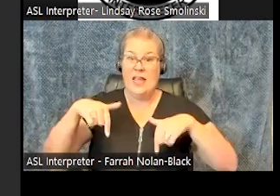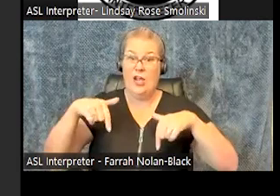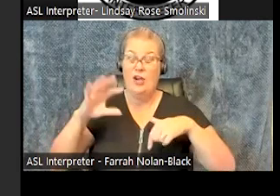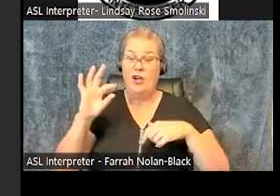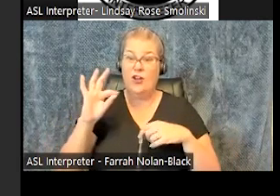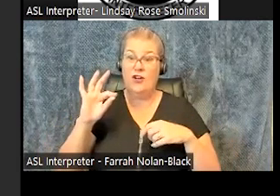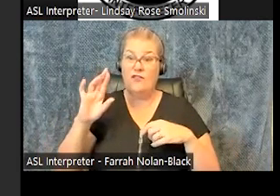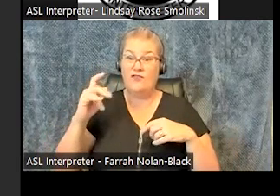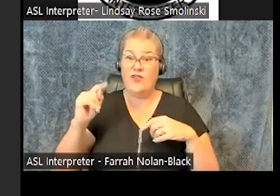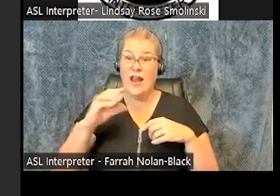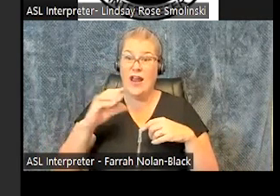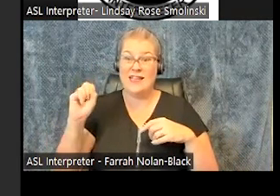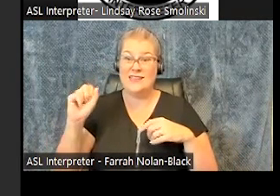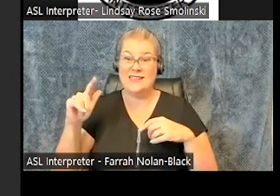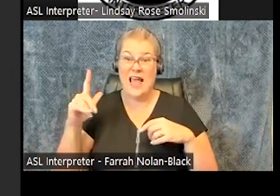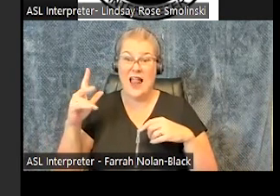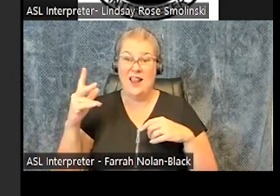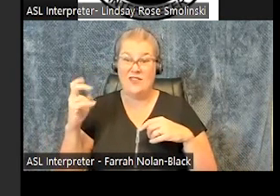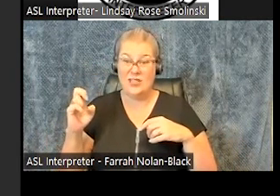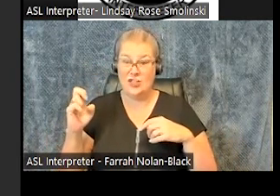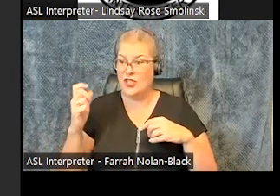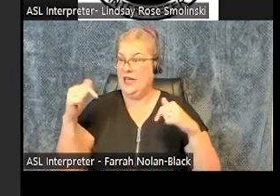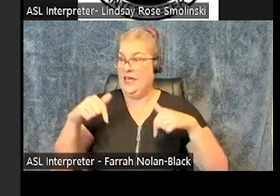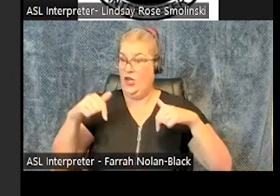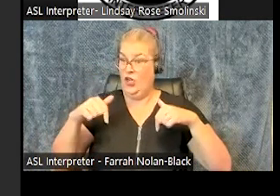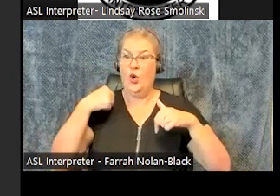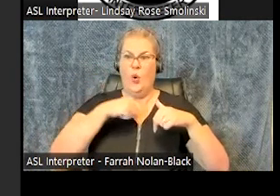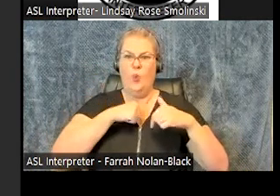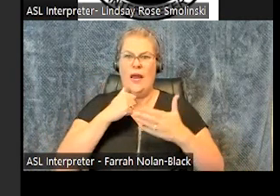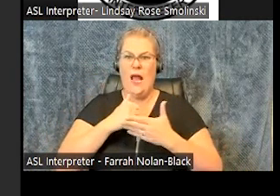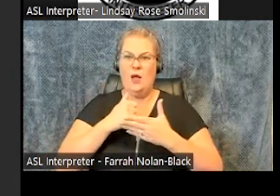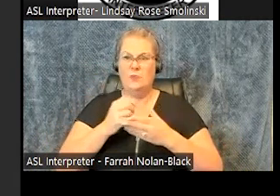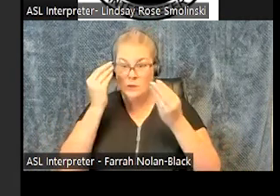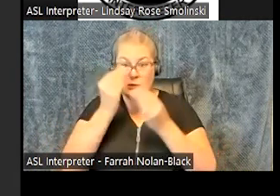work helps to get out our mission and what we're trying to do.